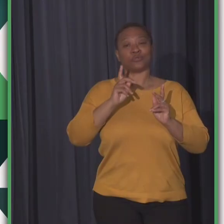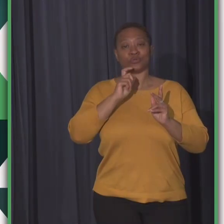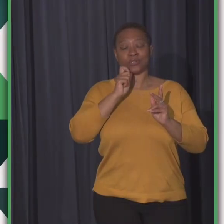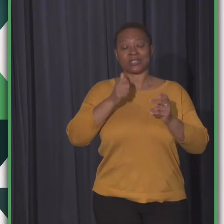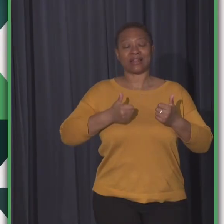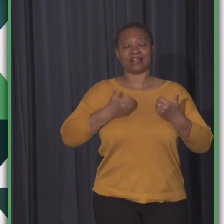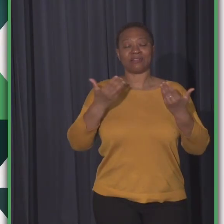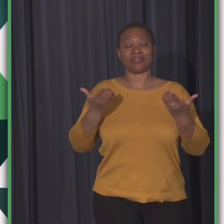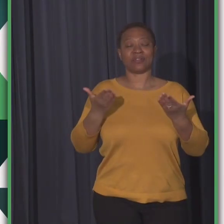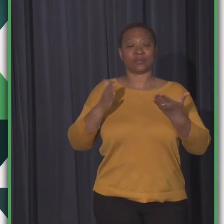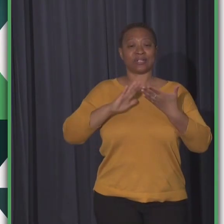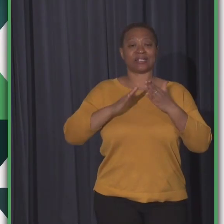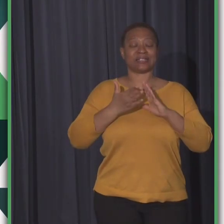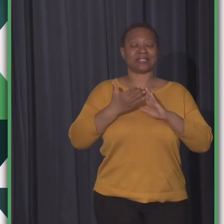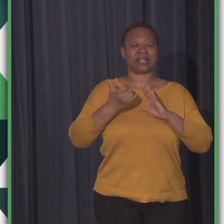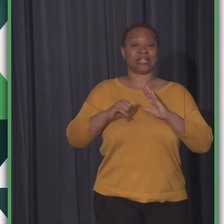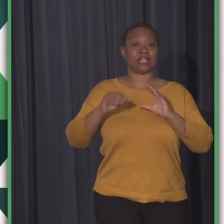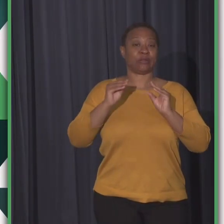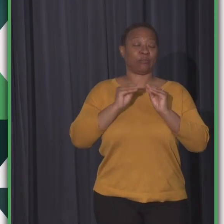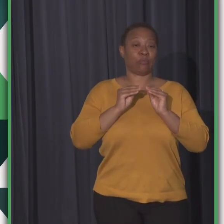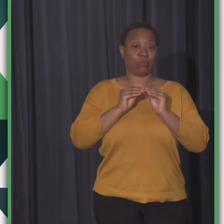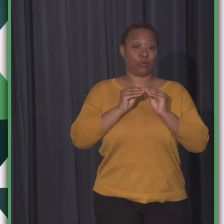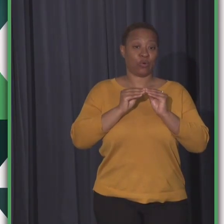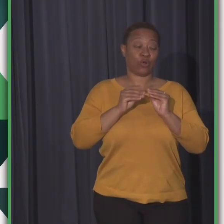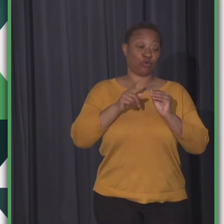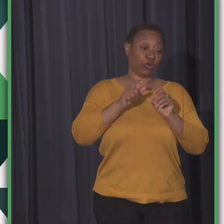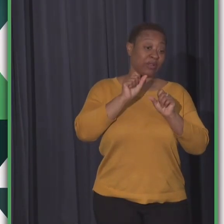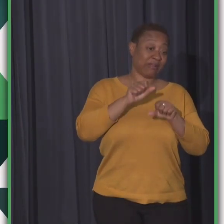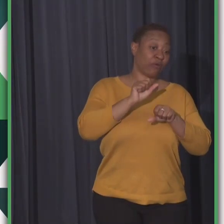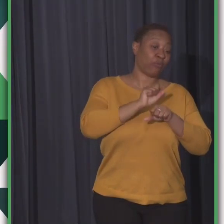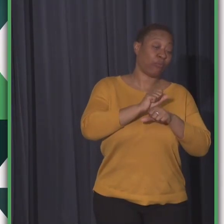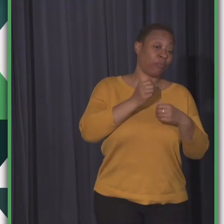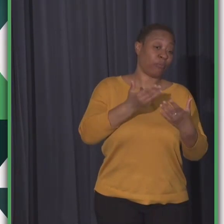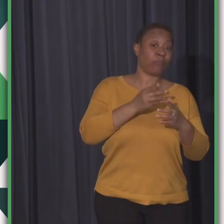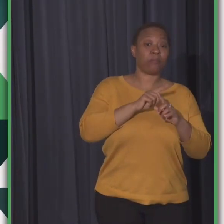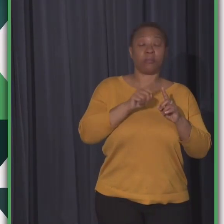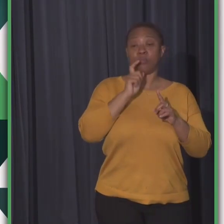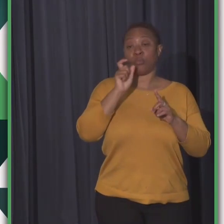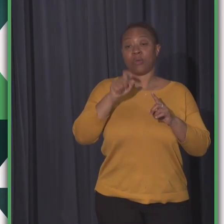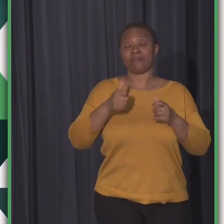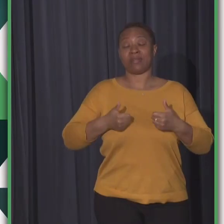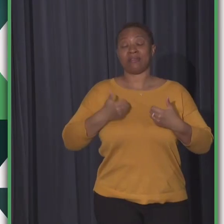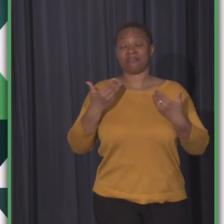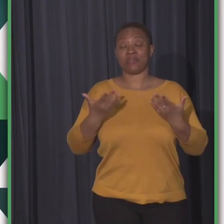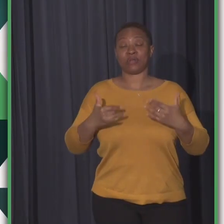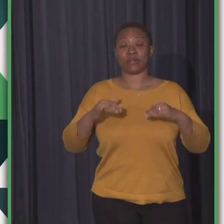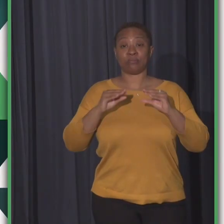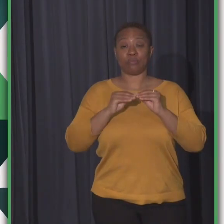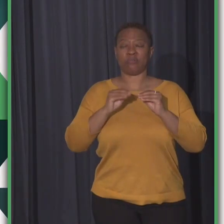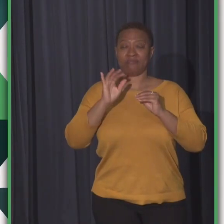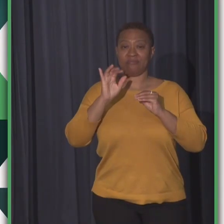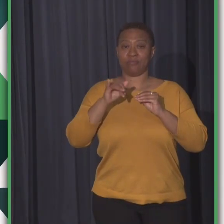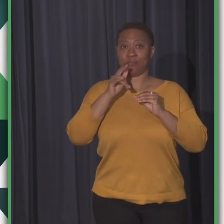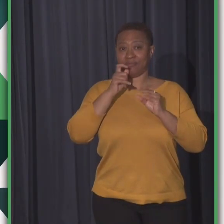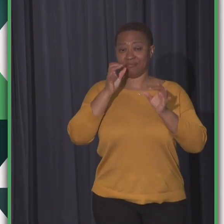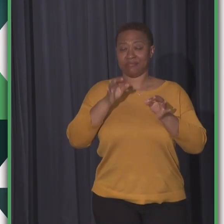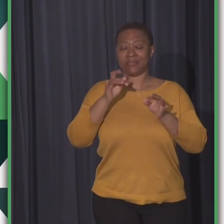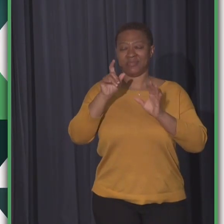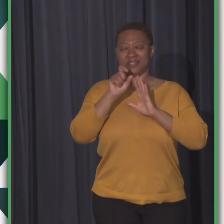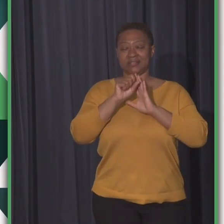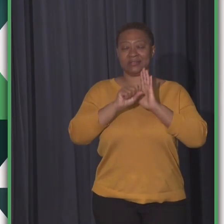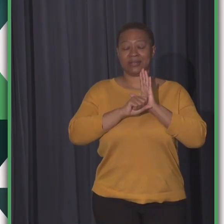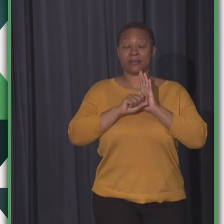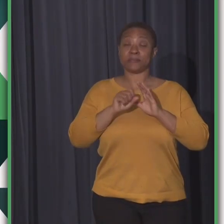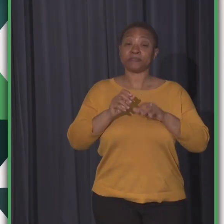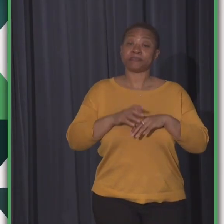now, where you don't have to work here to live here and whatever. But we have more officers